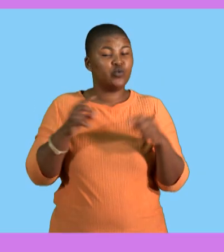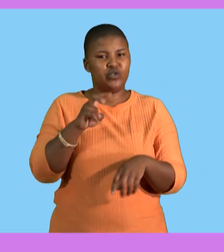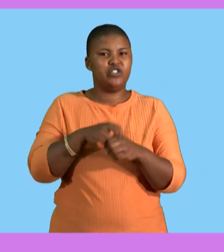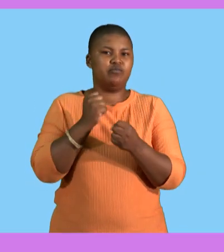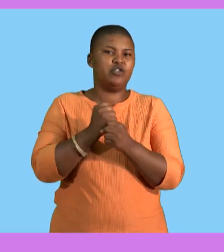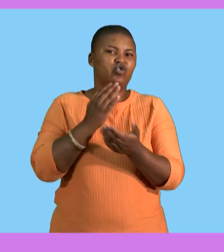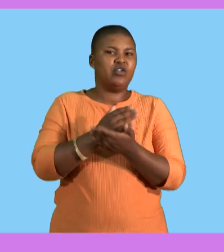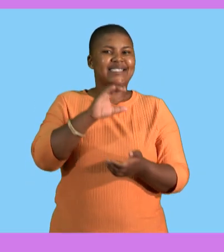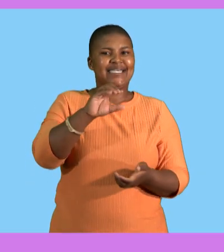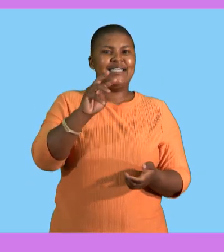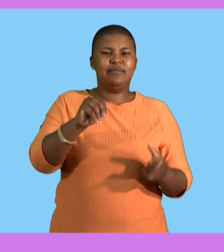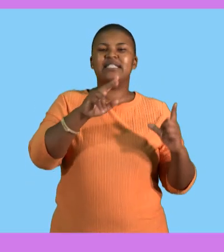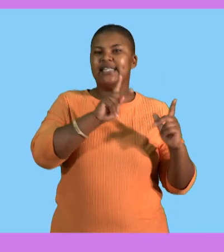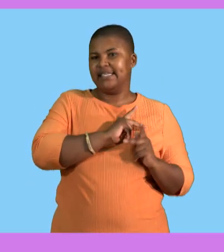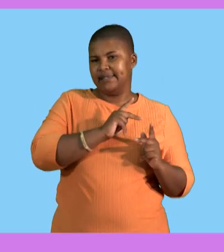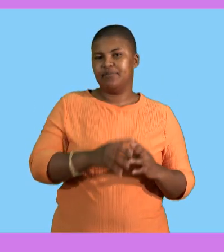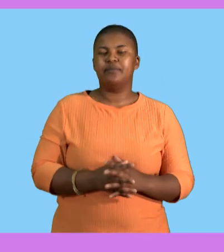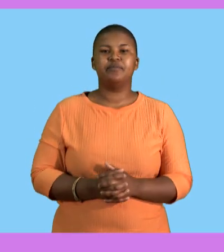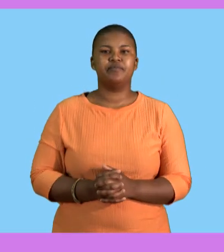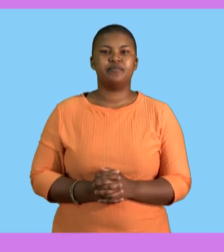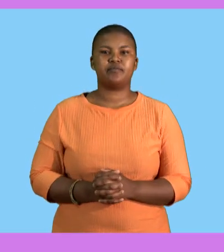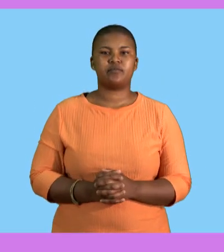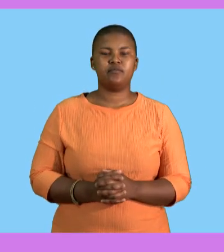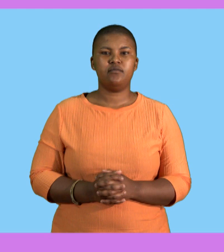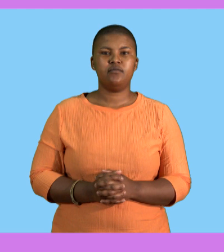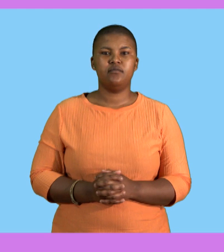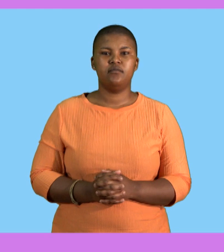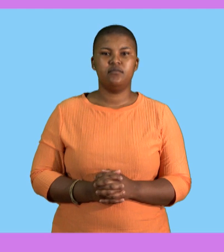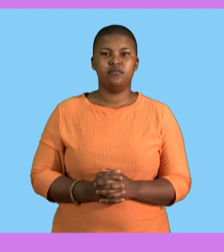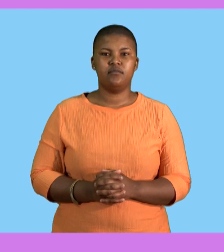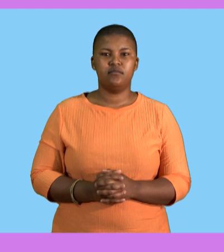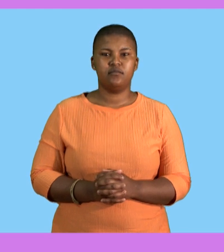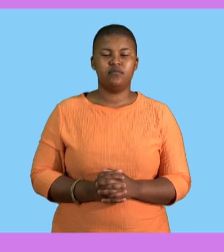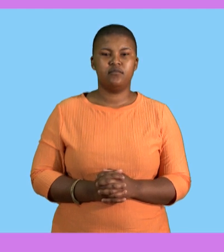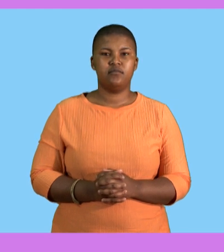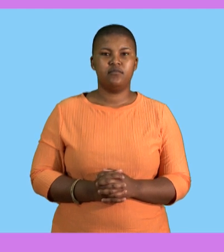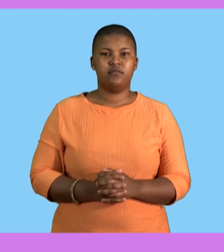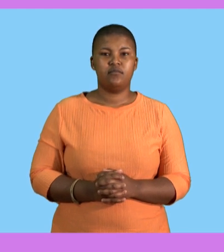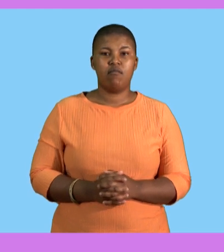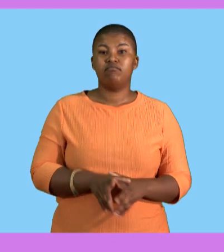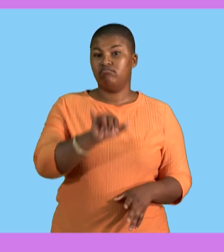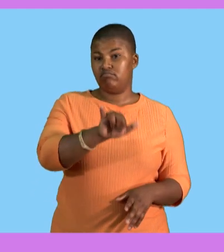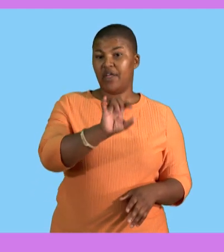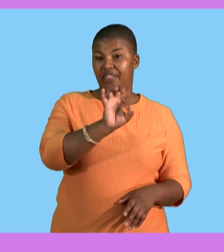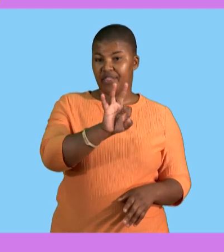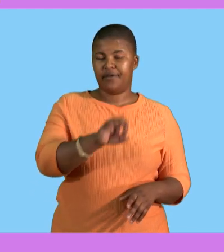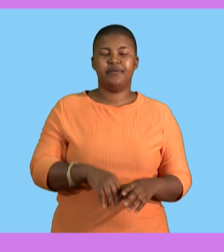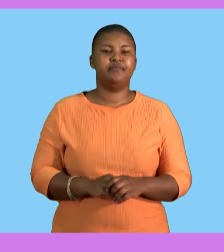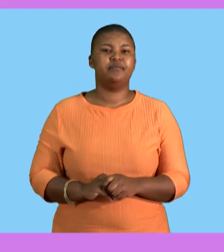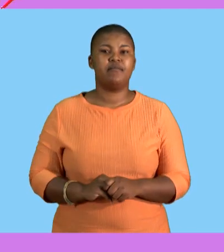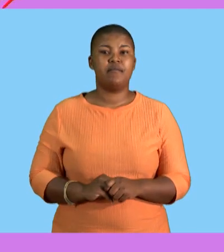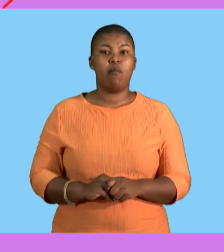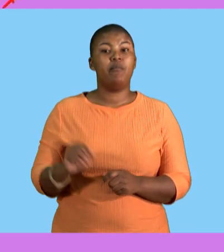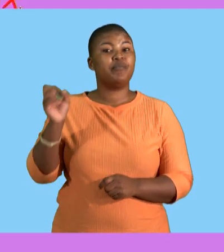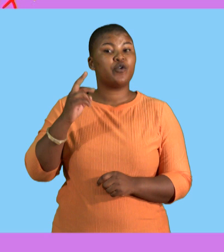So we'll keep it in centimeters. So on the left-hand side, it will remain a 3. And then on the right-hand